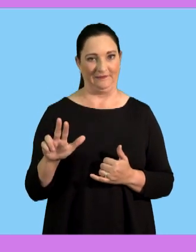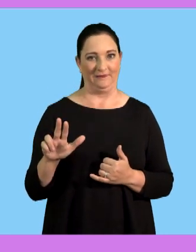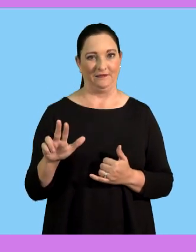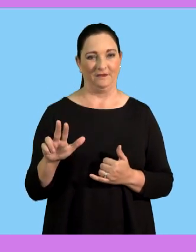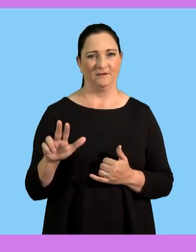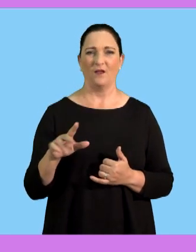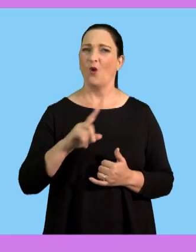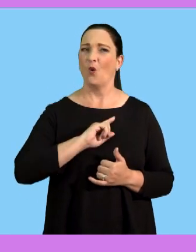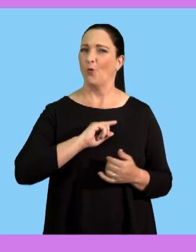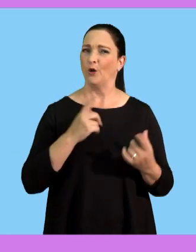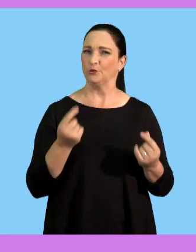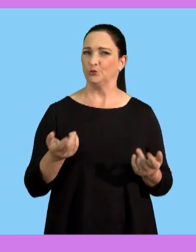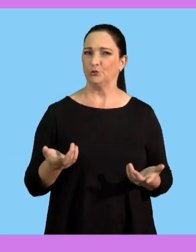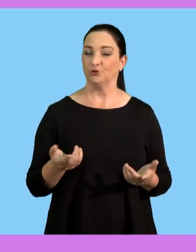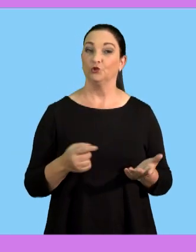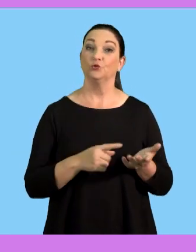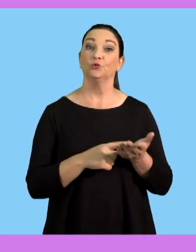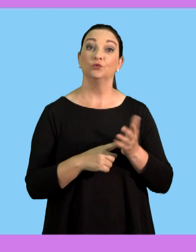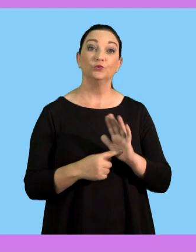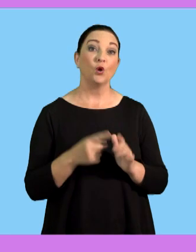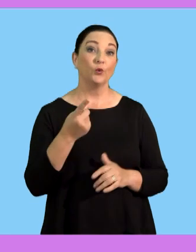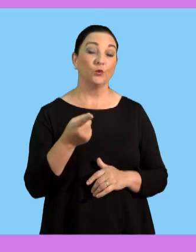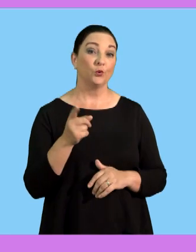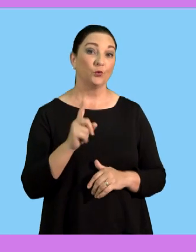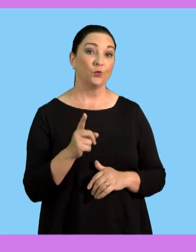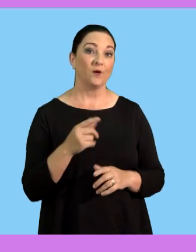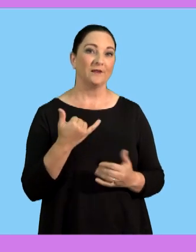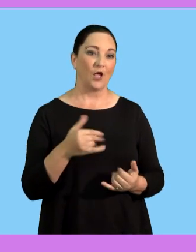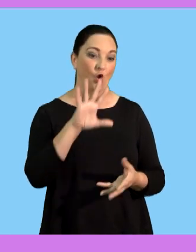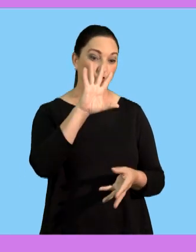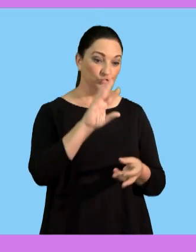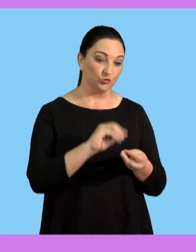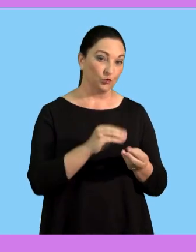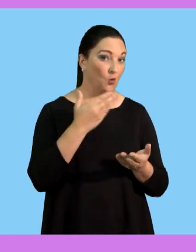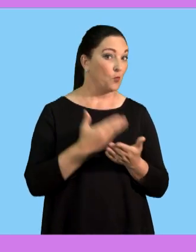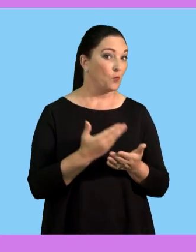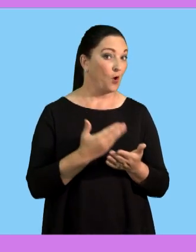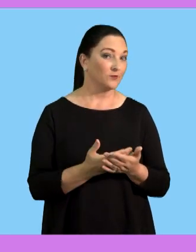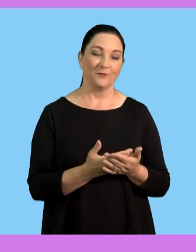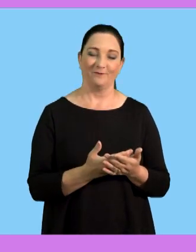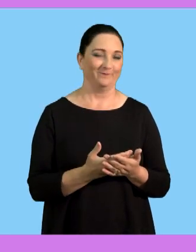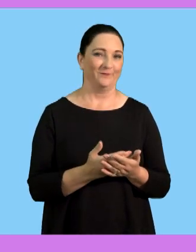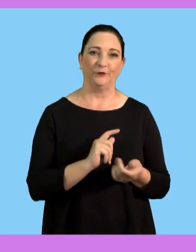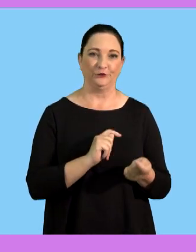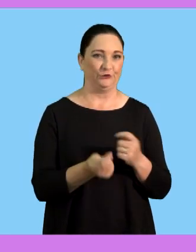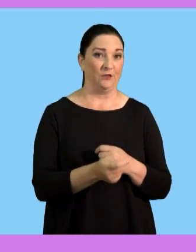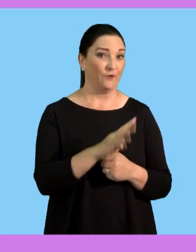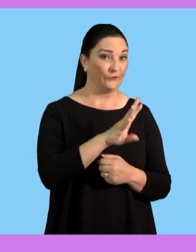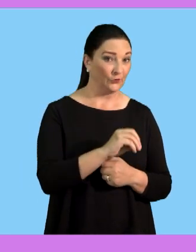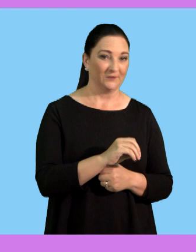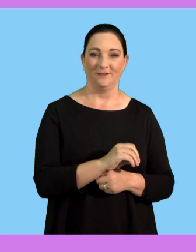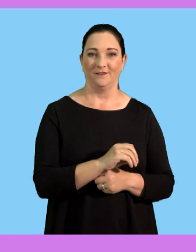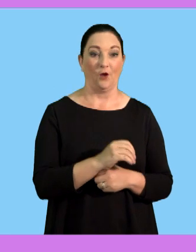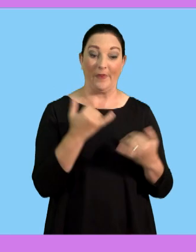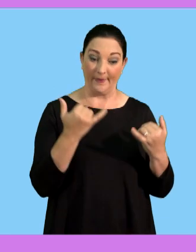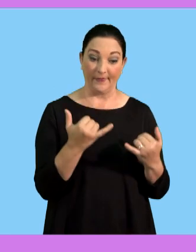38. Why am I doing this? Simply to show to you now, your total possible outcomes have changed now. It's